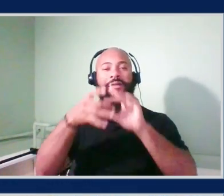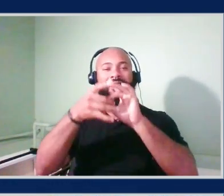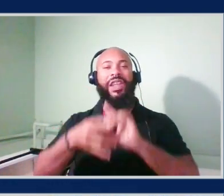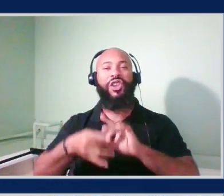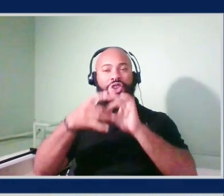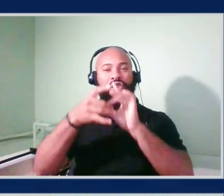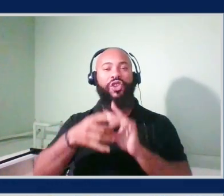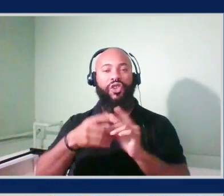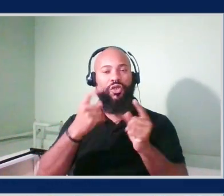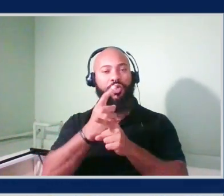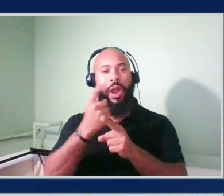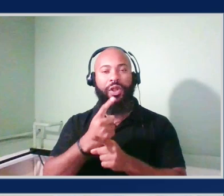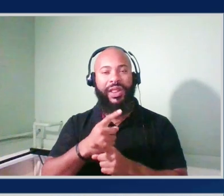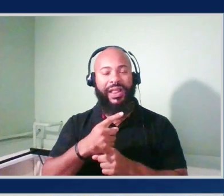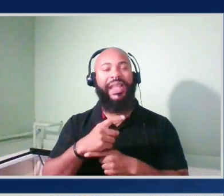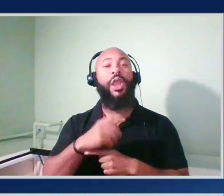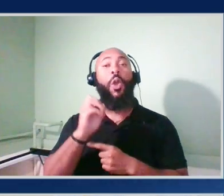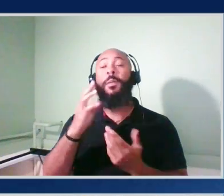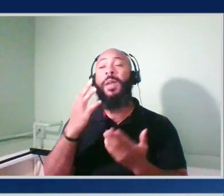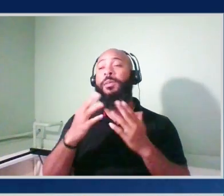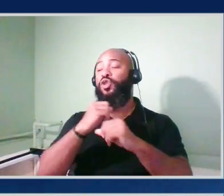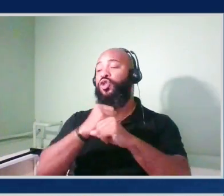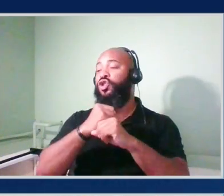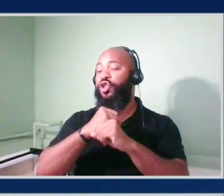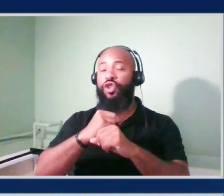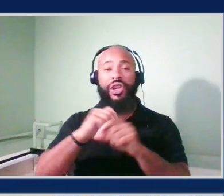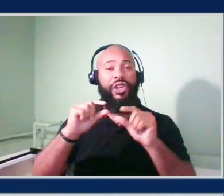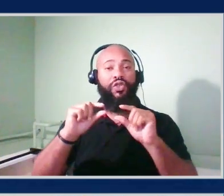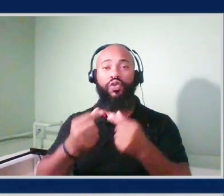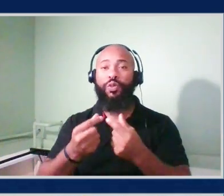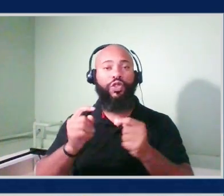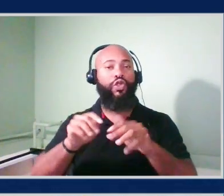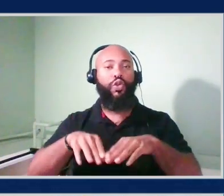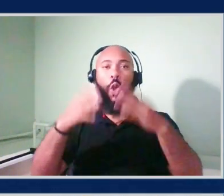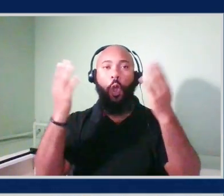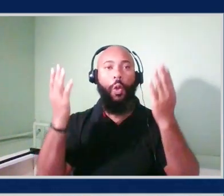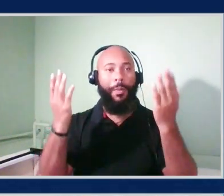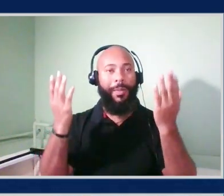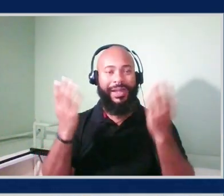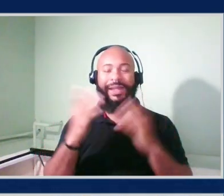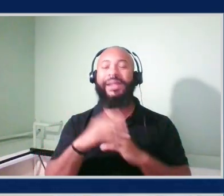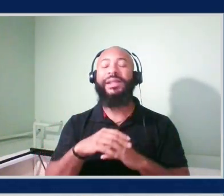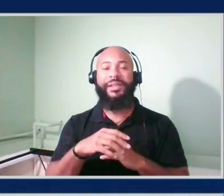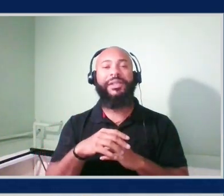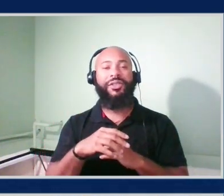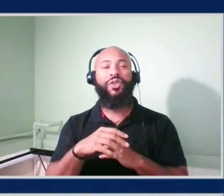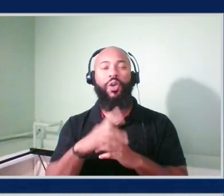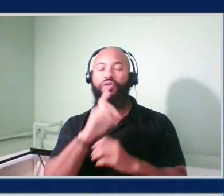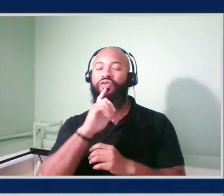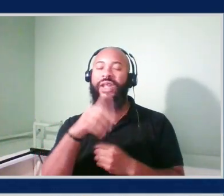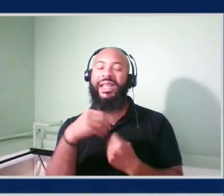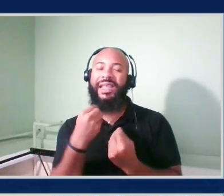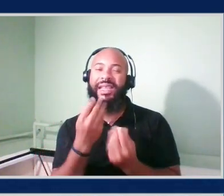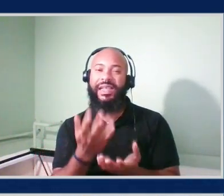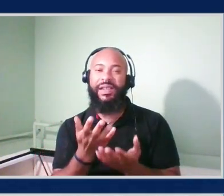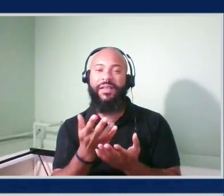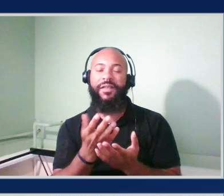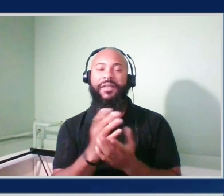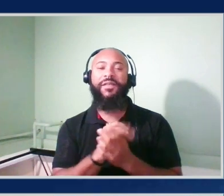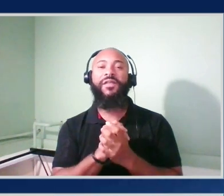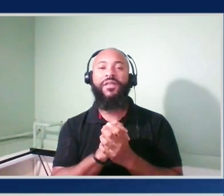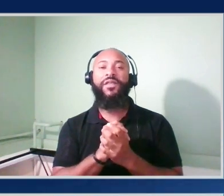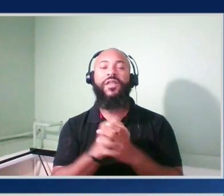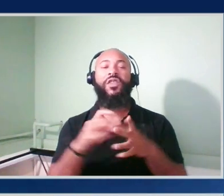maybe your security groups are too open. Yeah. So it really gives you the